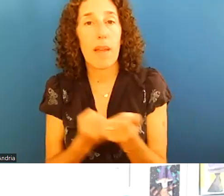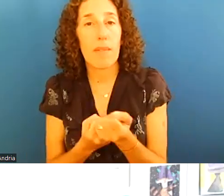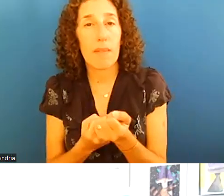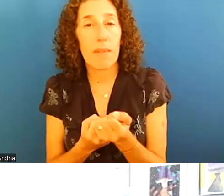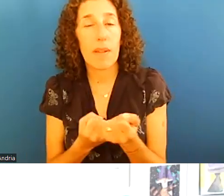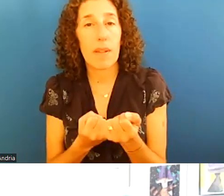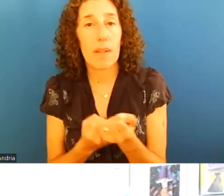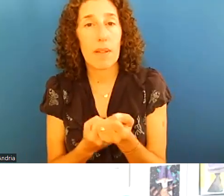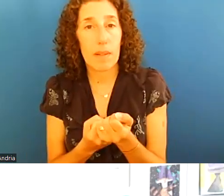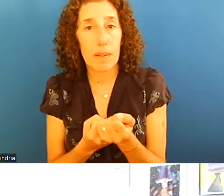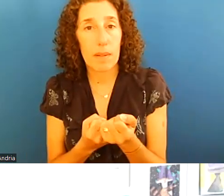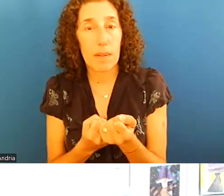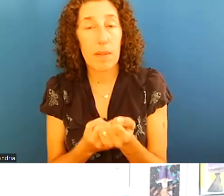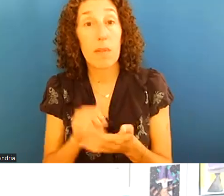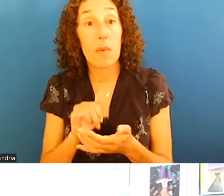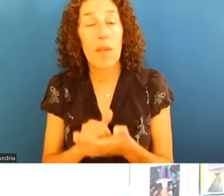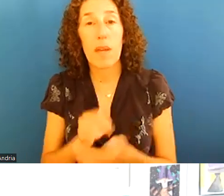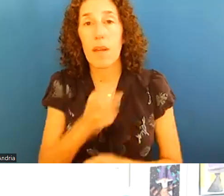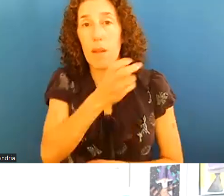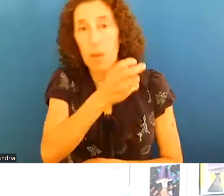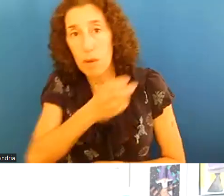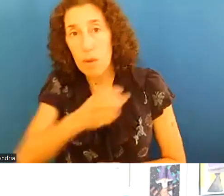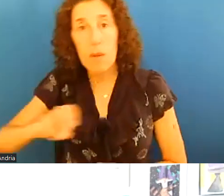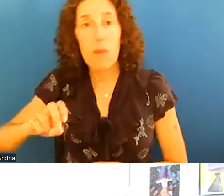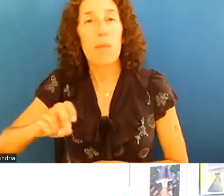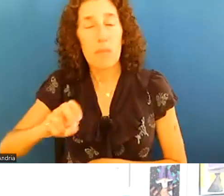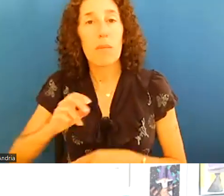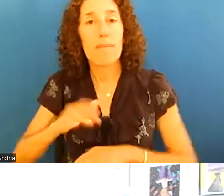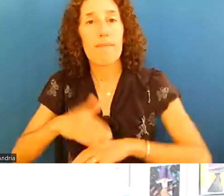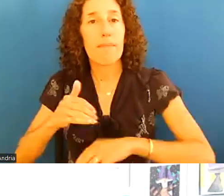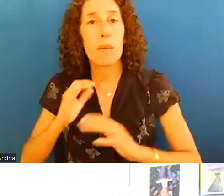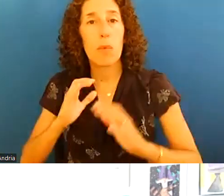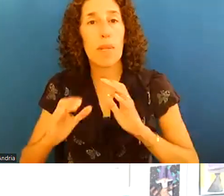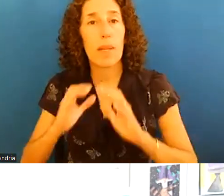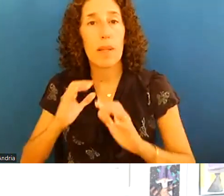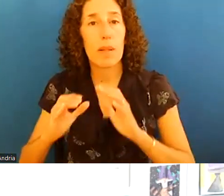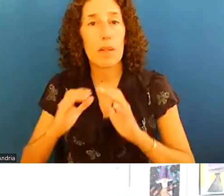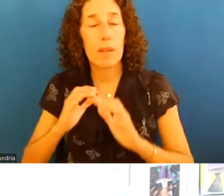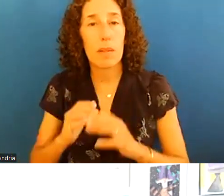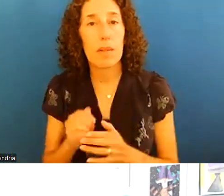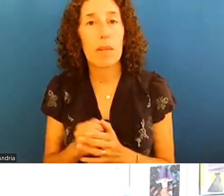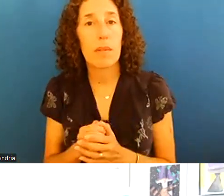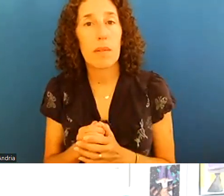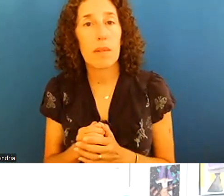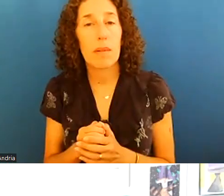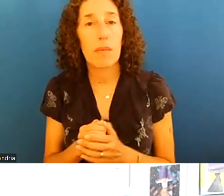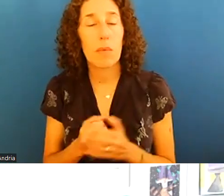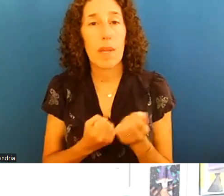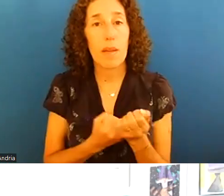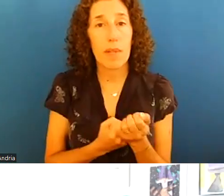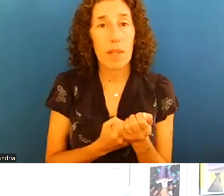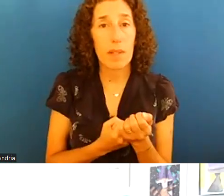a transition type of a communication, I think, and that happens between the advocates and our